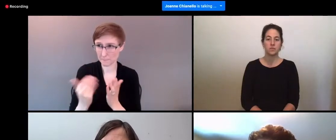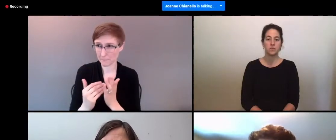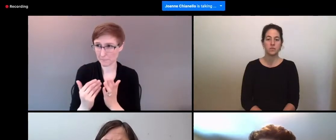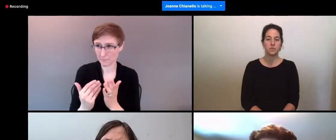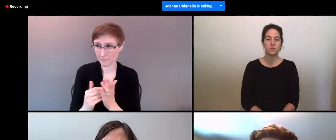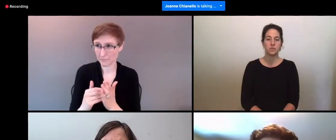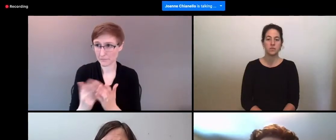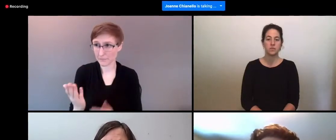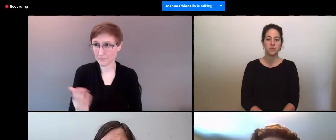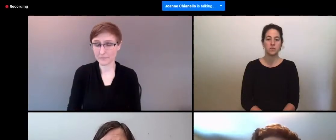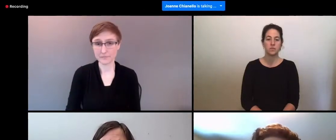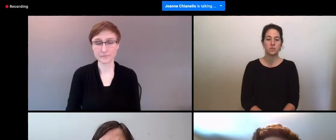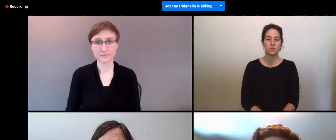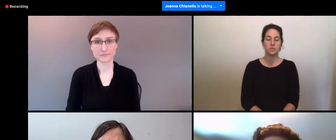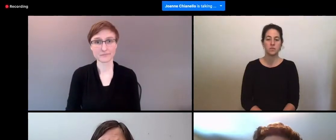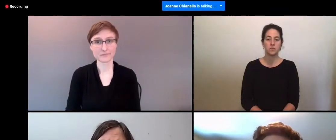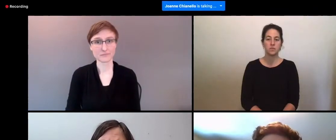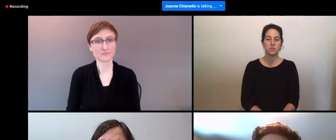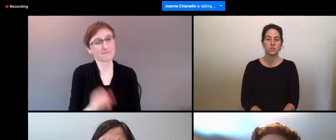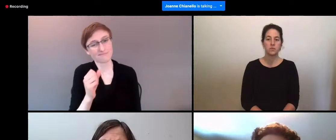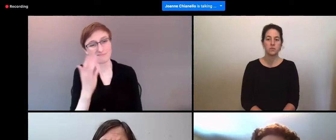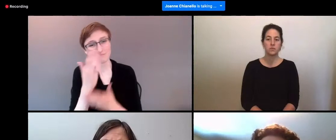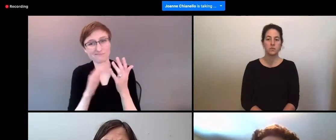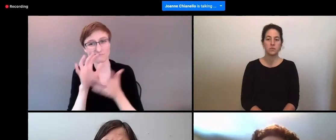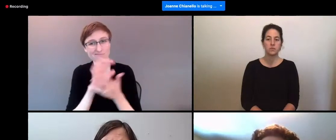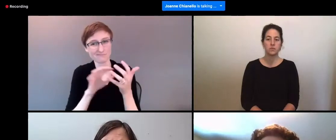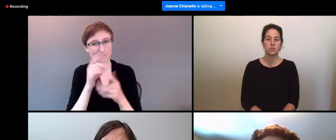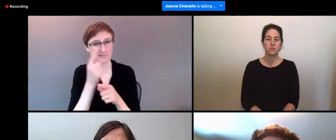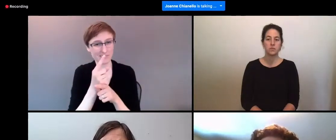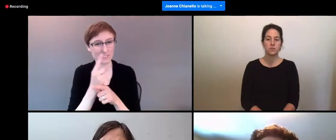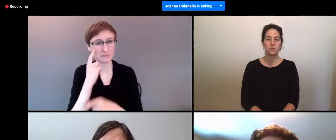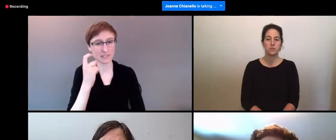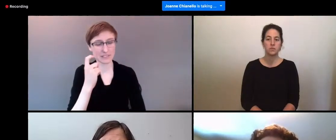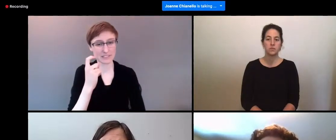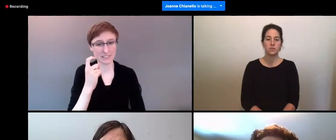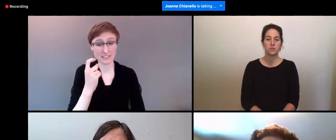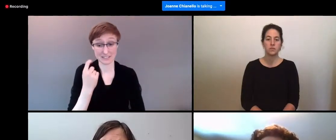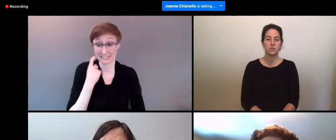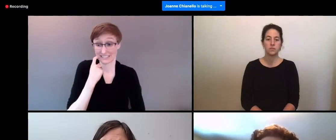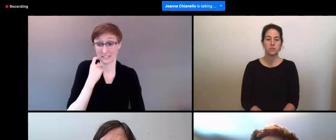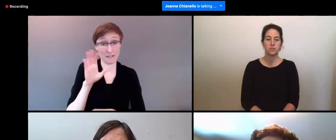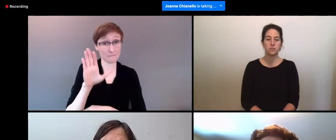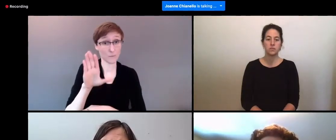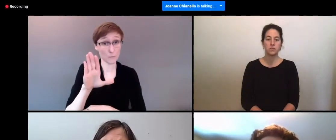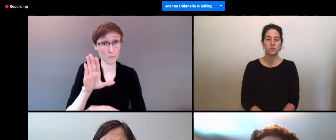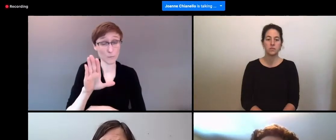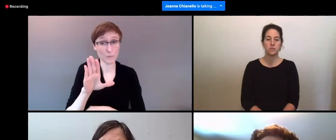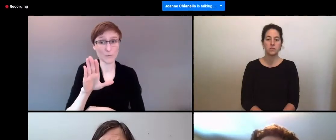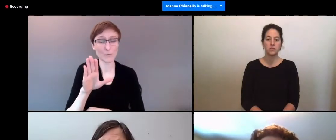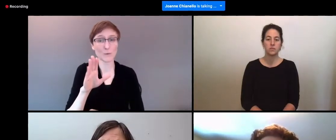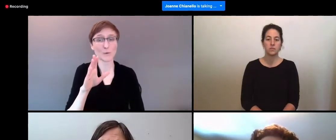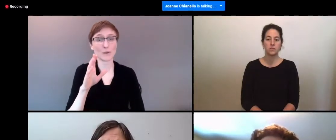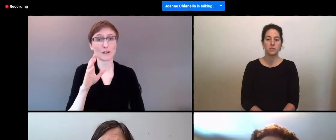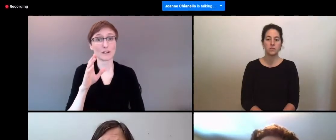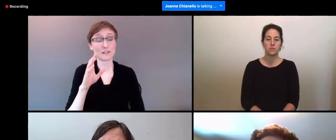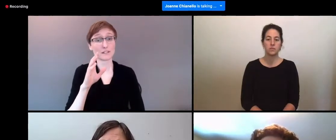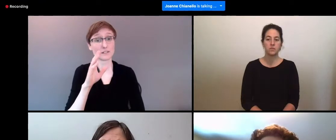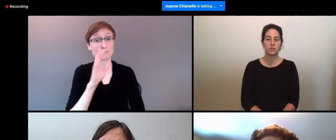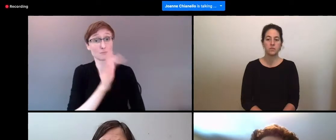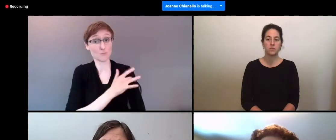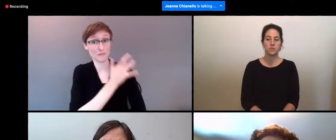if you have other thoughts. Yeah, sure. I mean, it's confusing, right? Because of course we just heard this afternoon that from the province